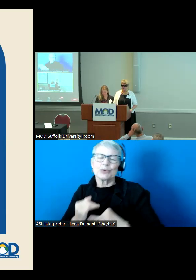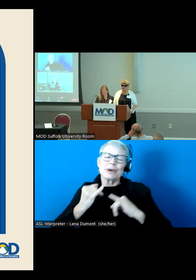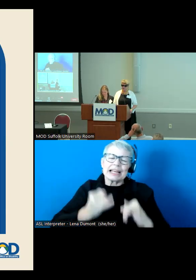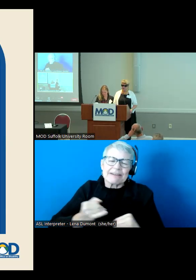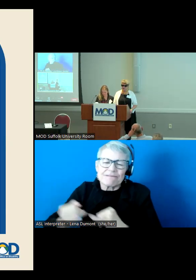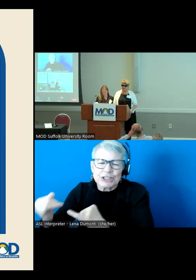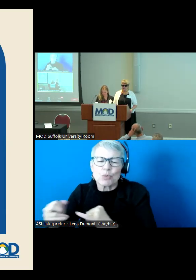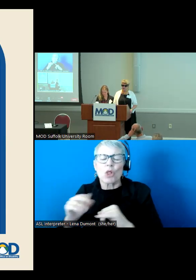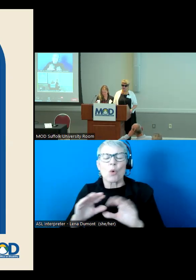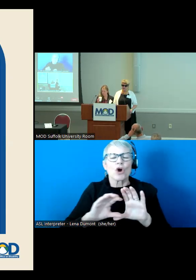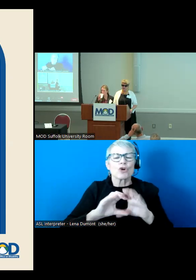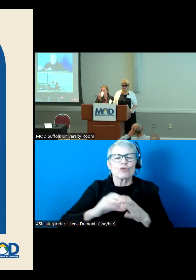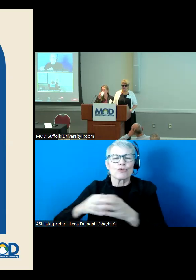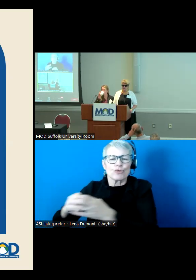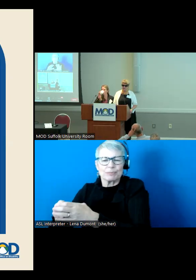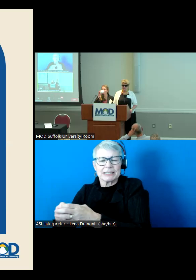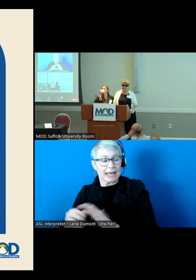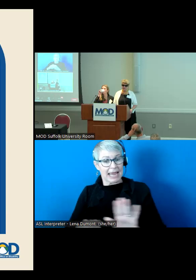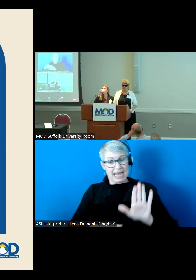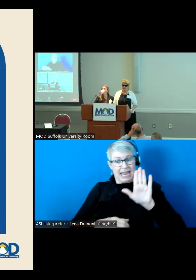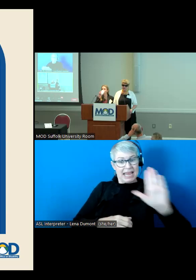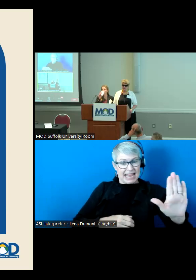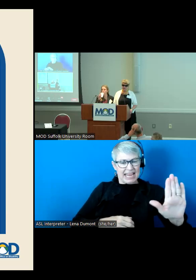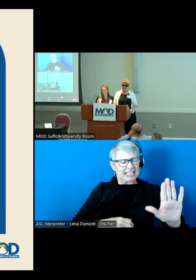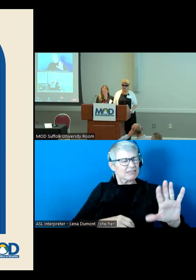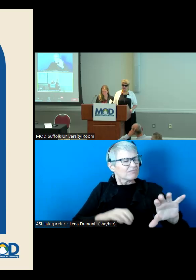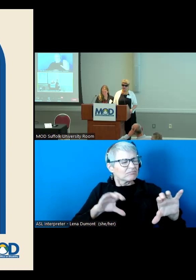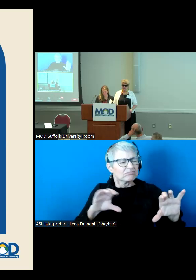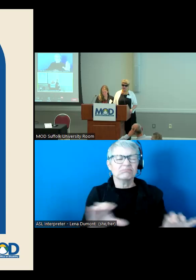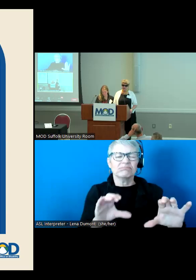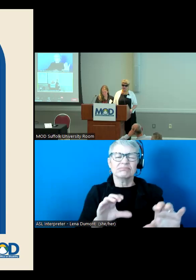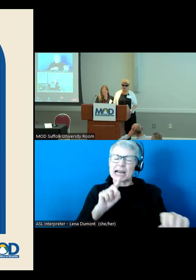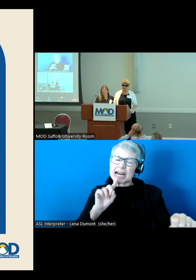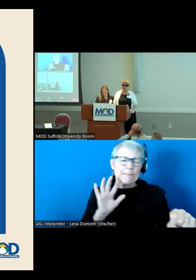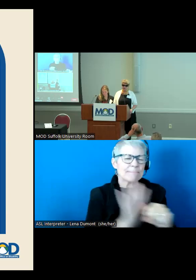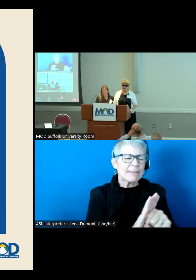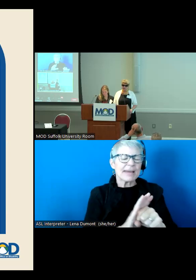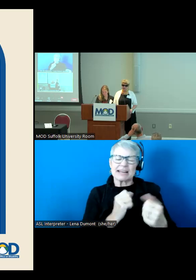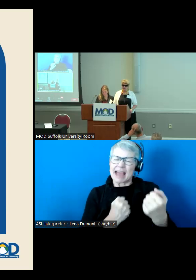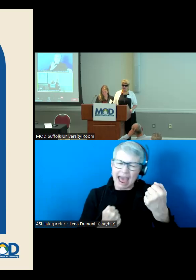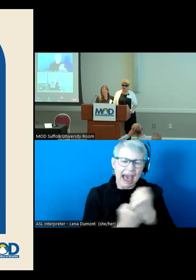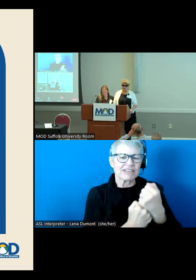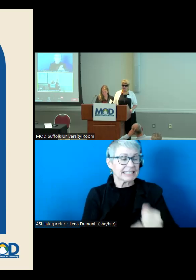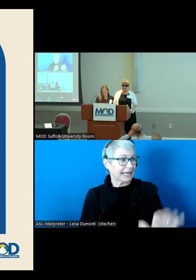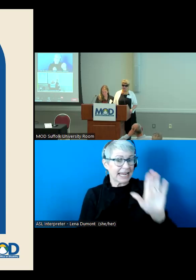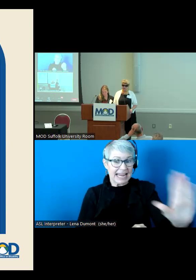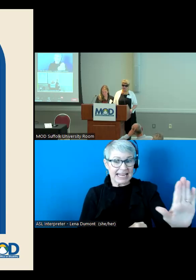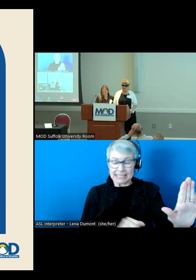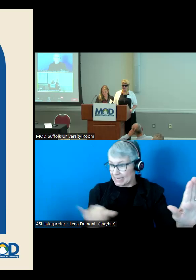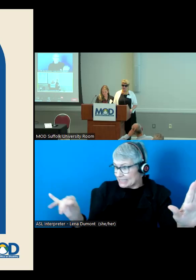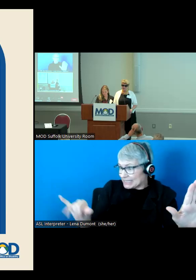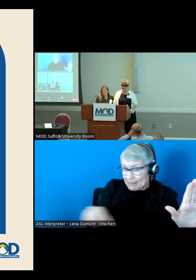individuals that have really mirrored that amount, that strong advocacy,